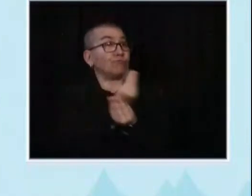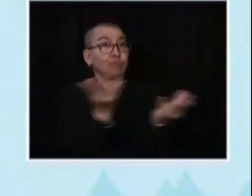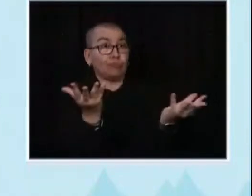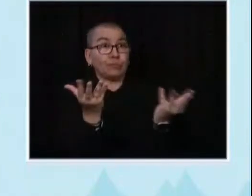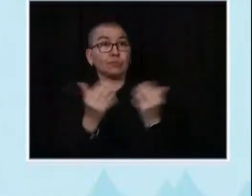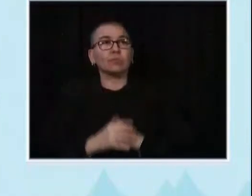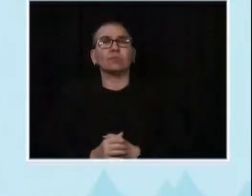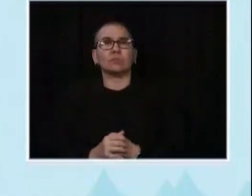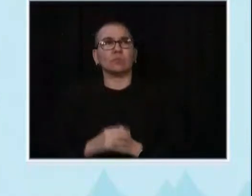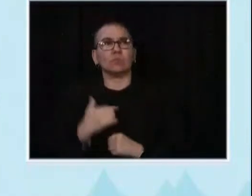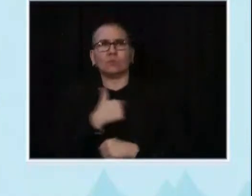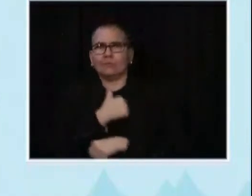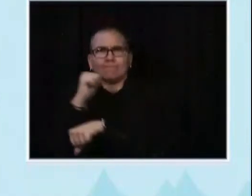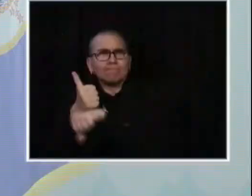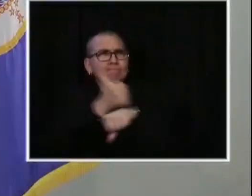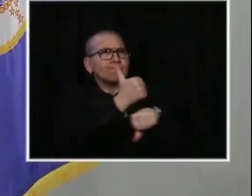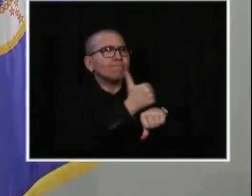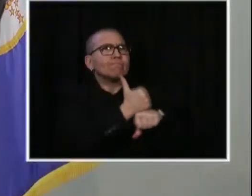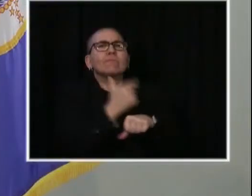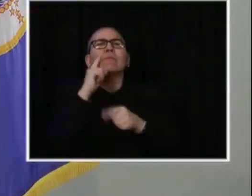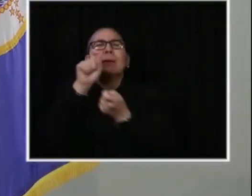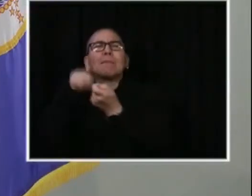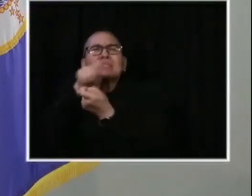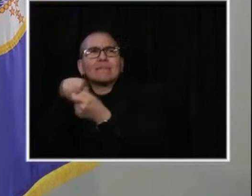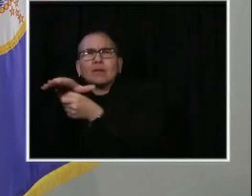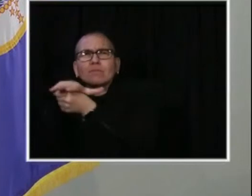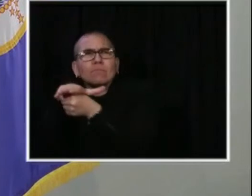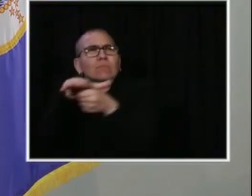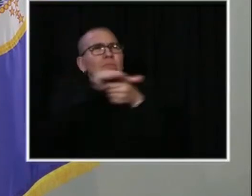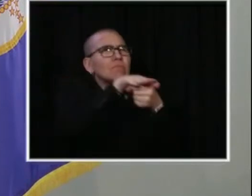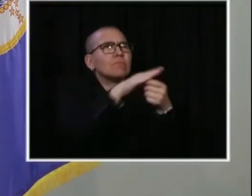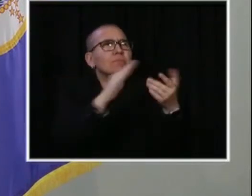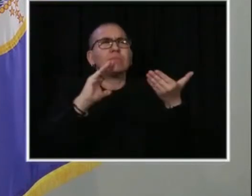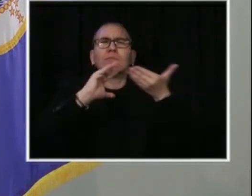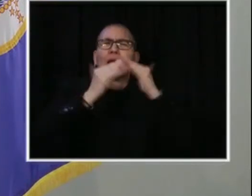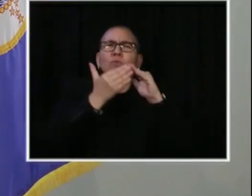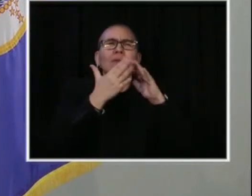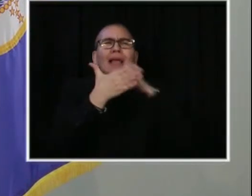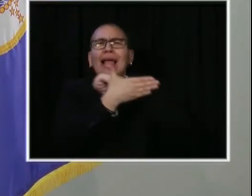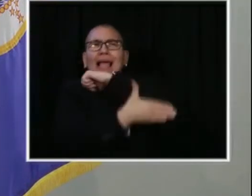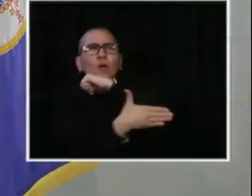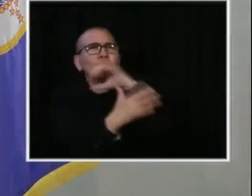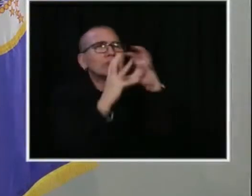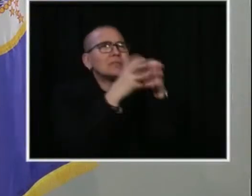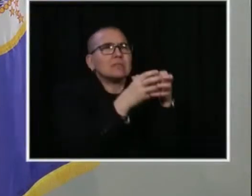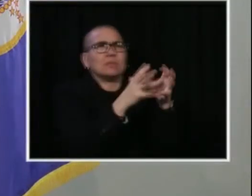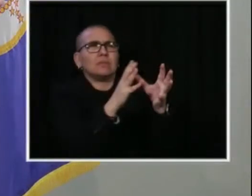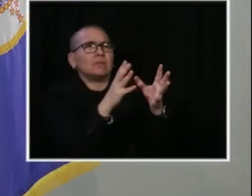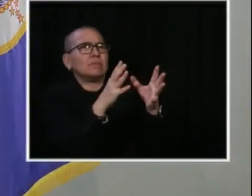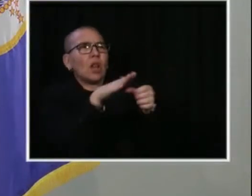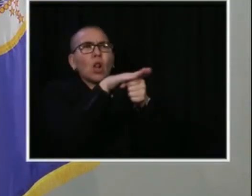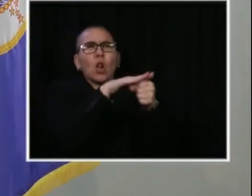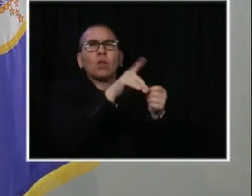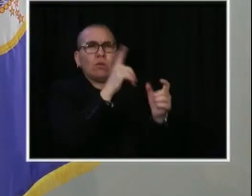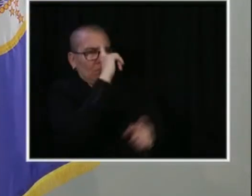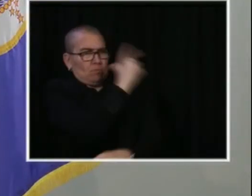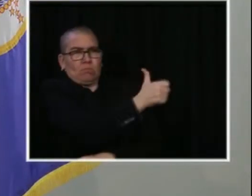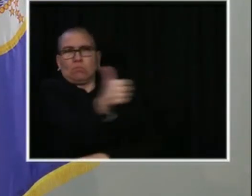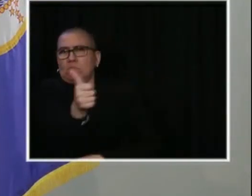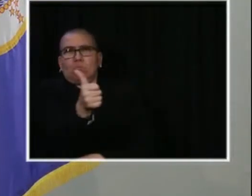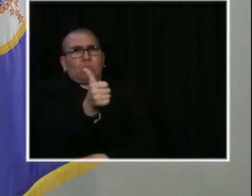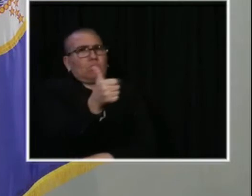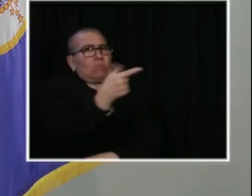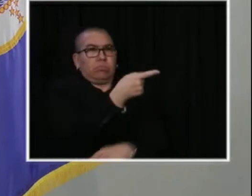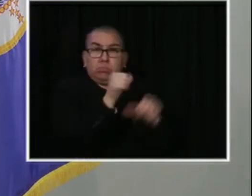or local entities. If a city or a county or a school district wants to do those things because of they know their situation well,